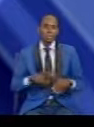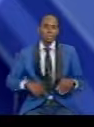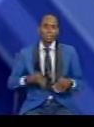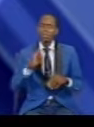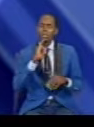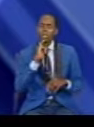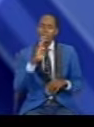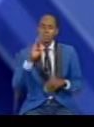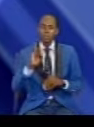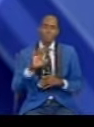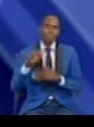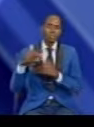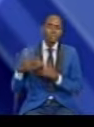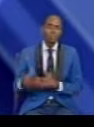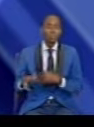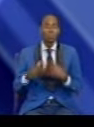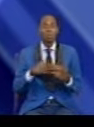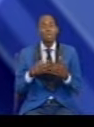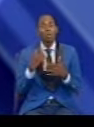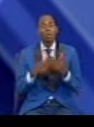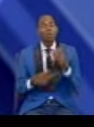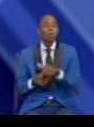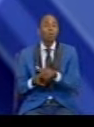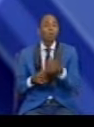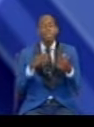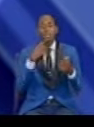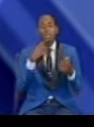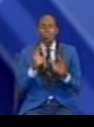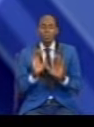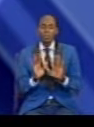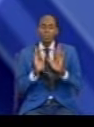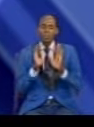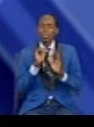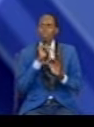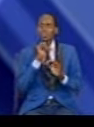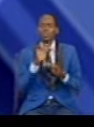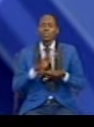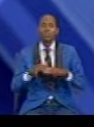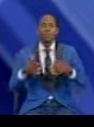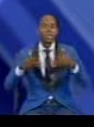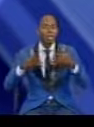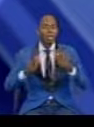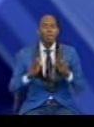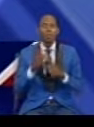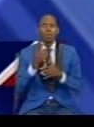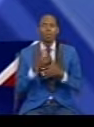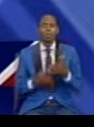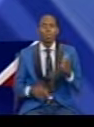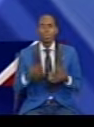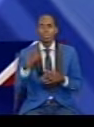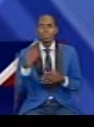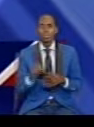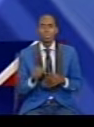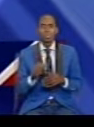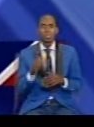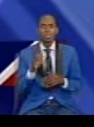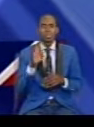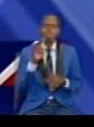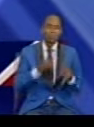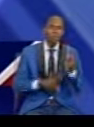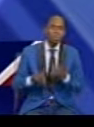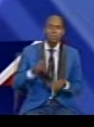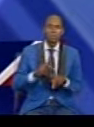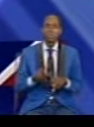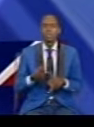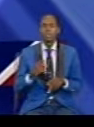matter what they are saying, fear not. Don't allow what the eunuch is saying. In the same way that he